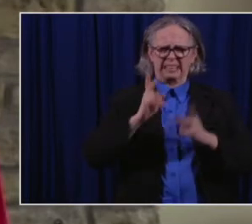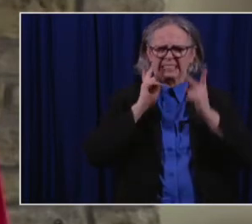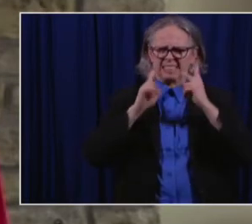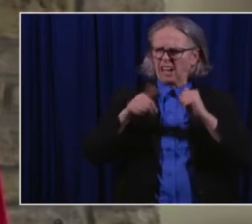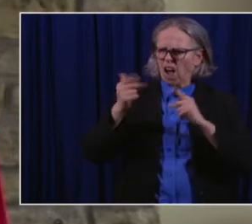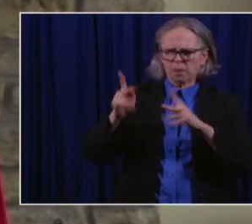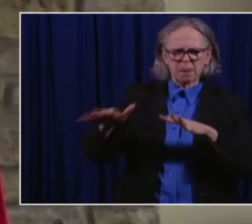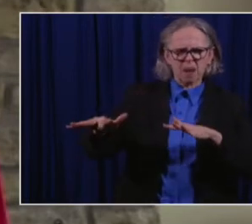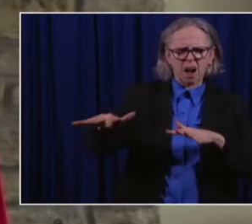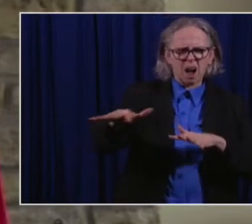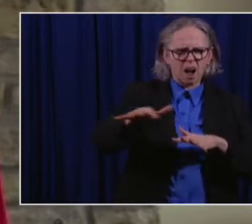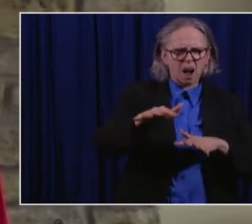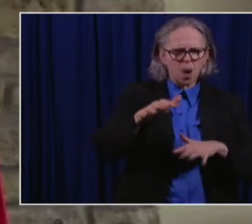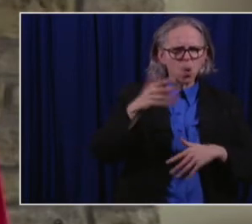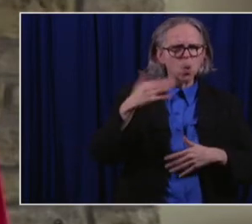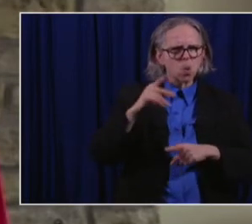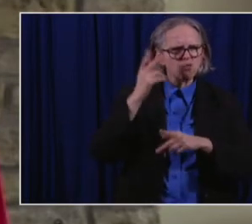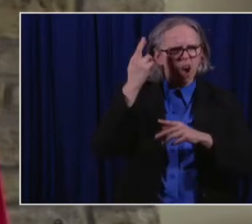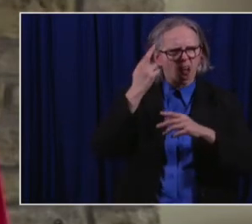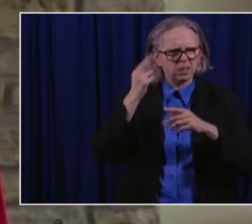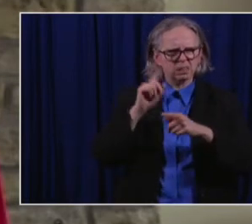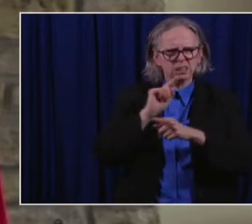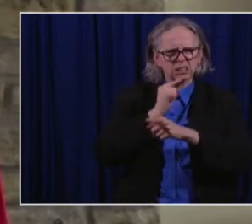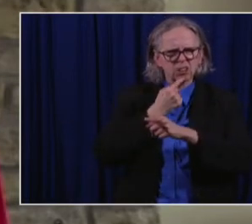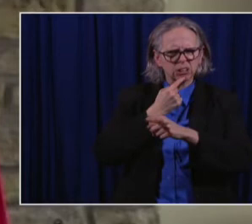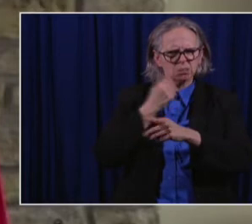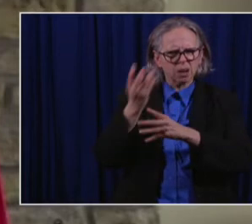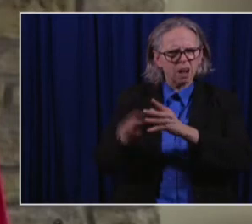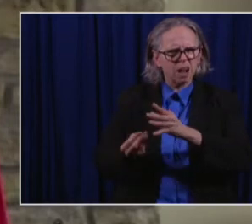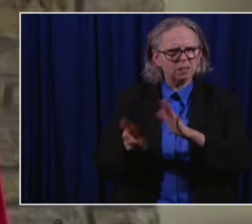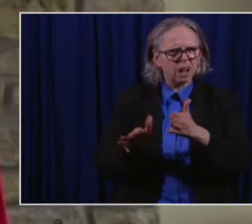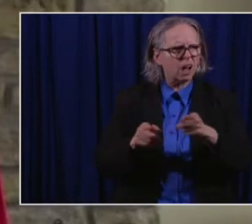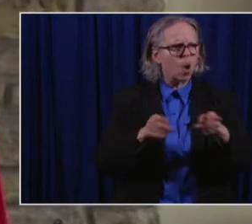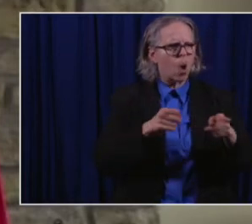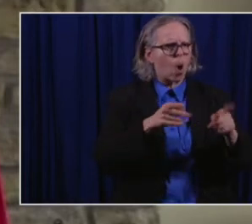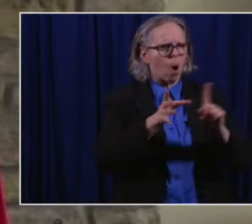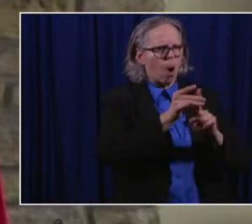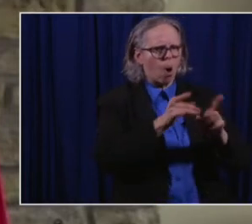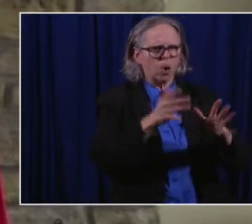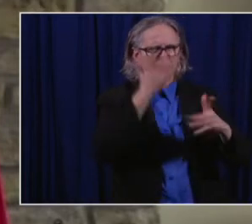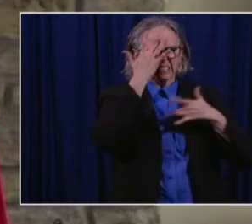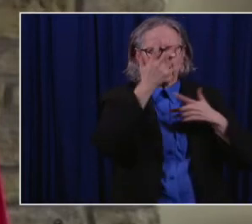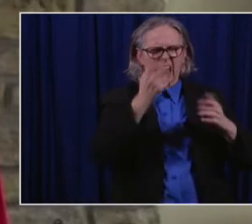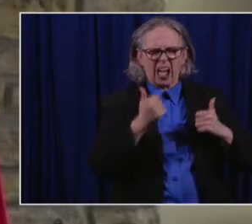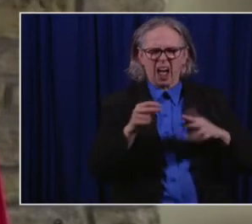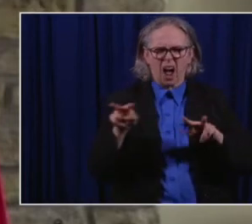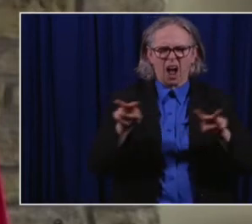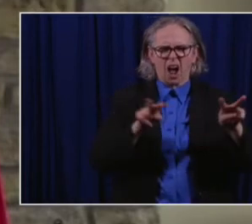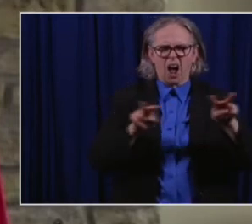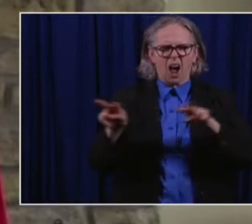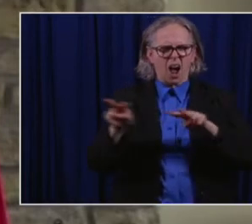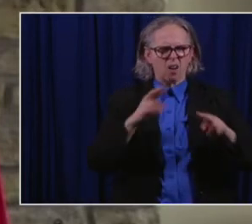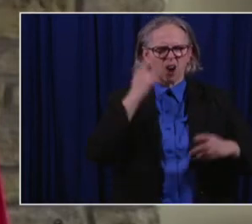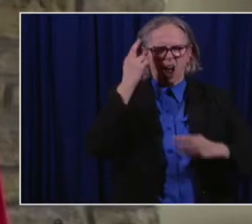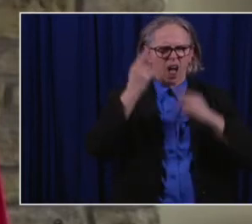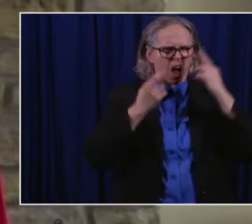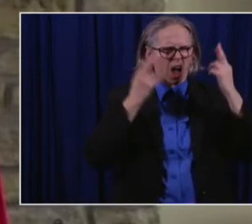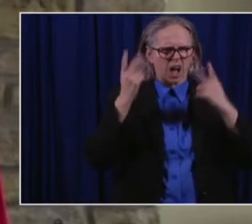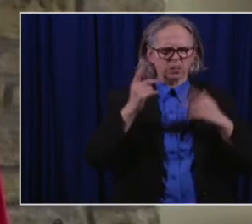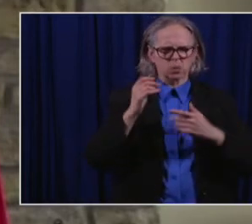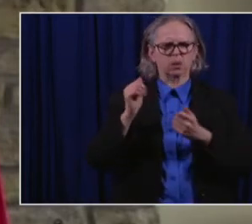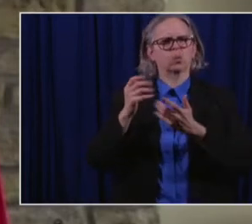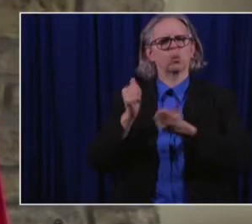gravity of this. I mean, I think all those things have come together to make it better than it would have been.